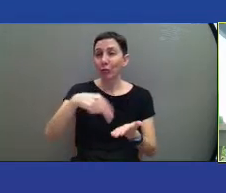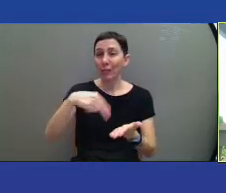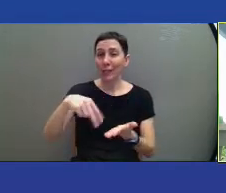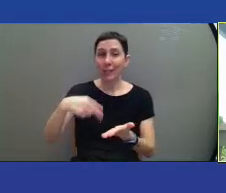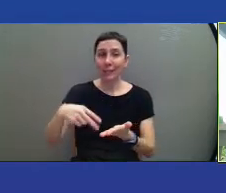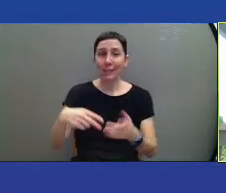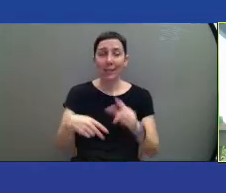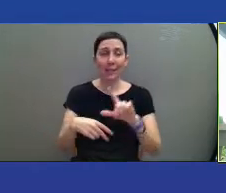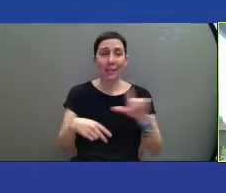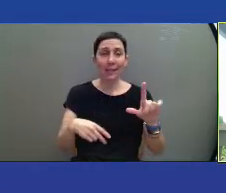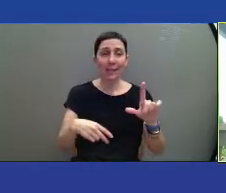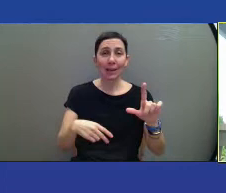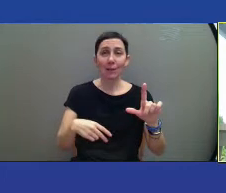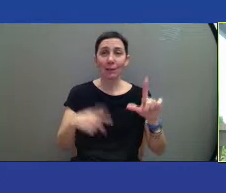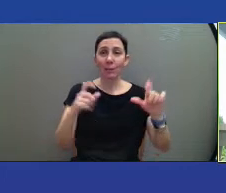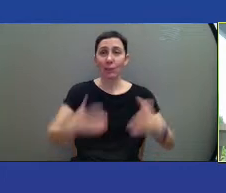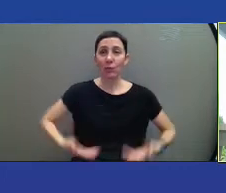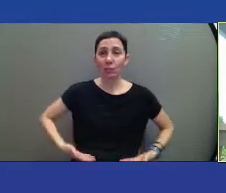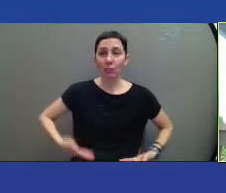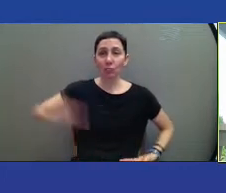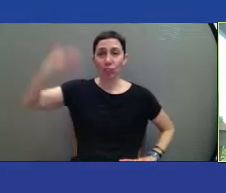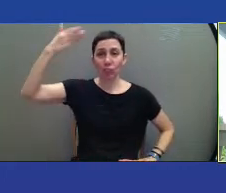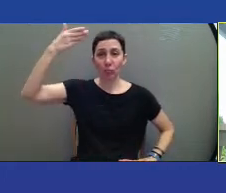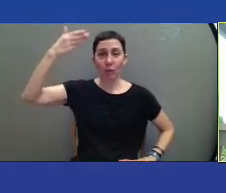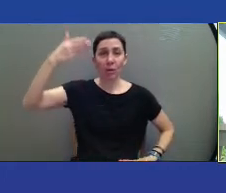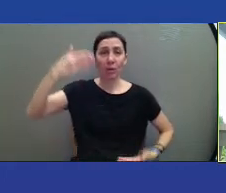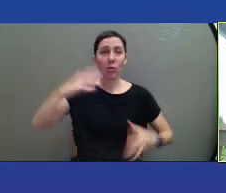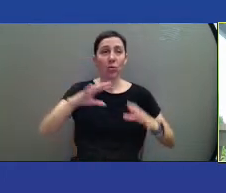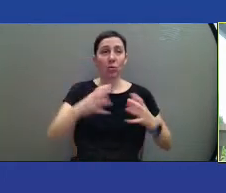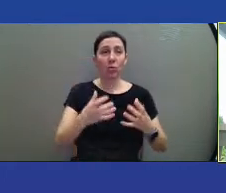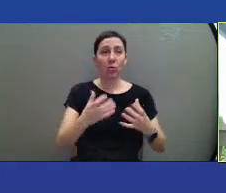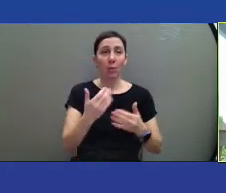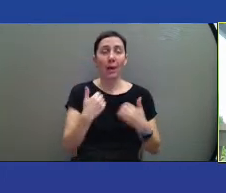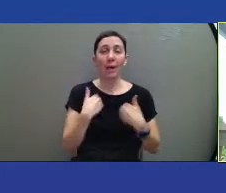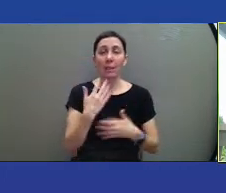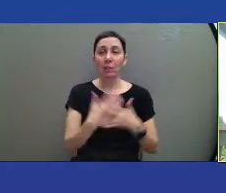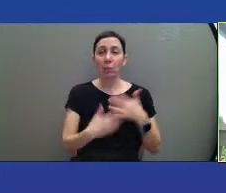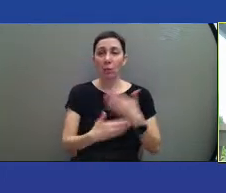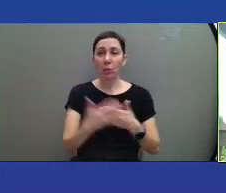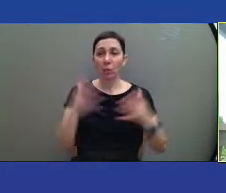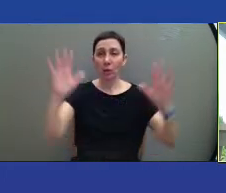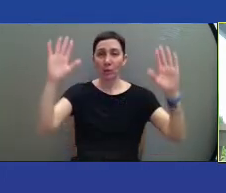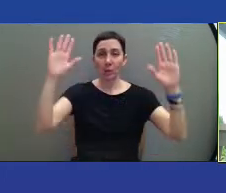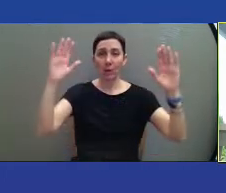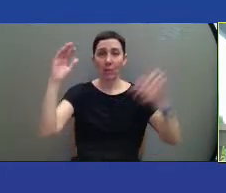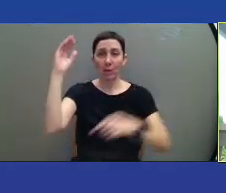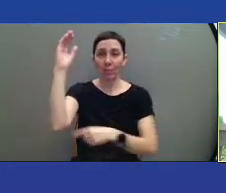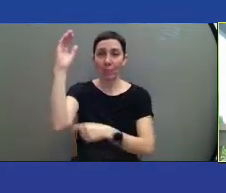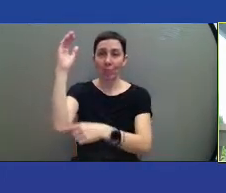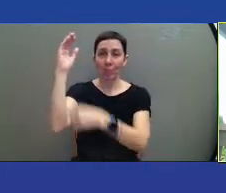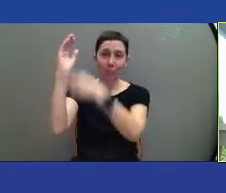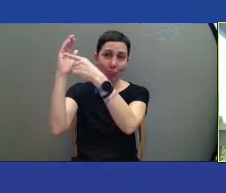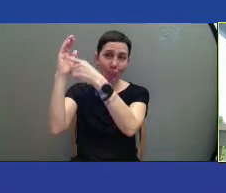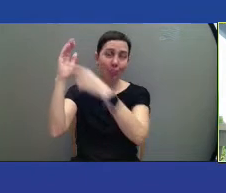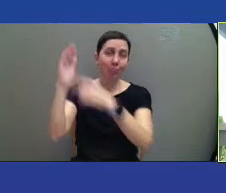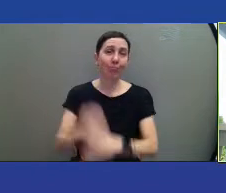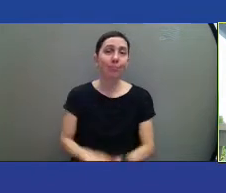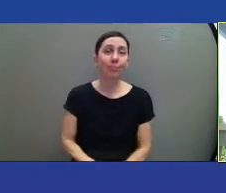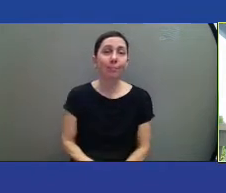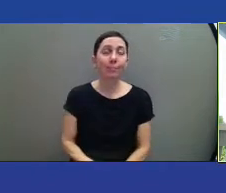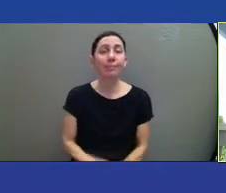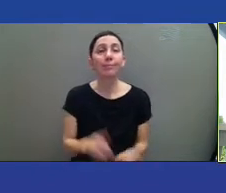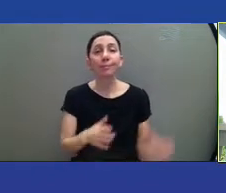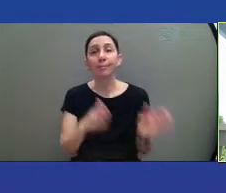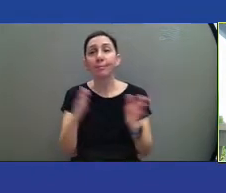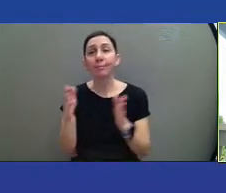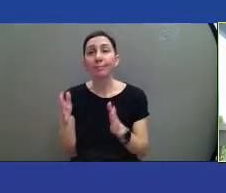is a shot from the waist up and shows the group dancing with both arms up and with their elbows bent at a 90-degree angle. The right